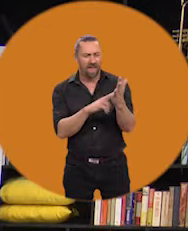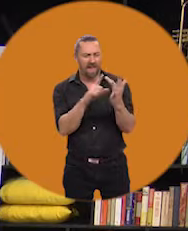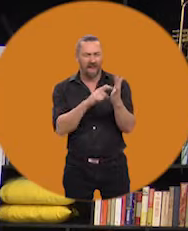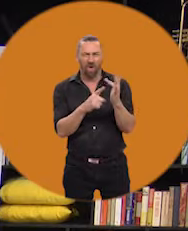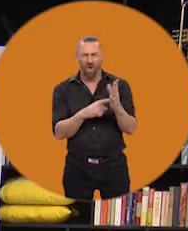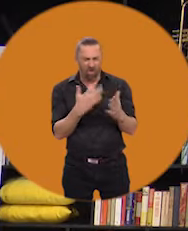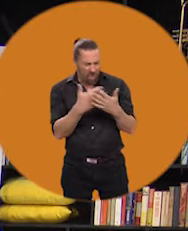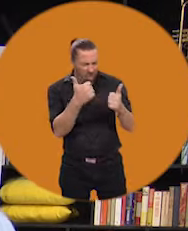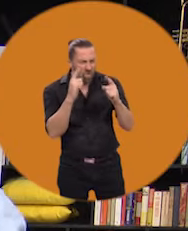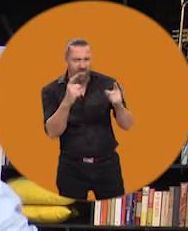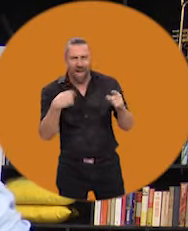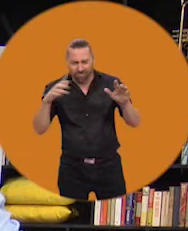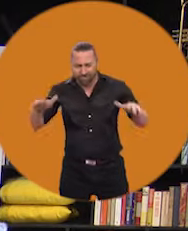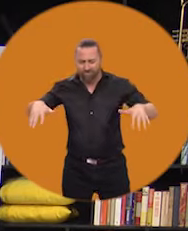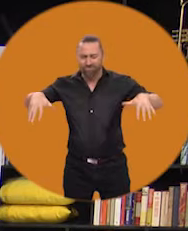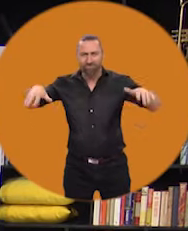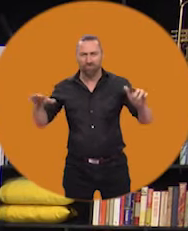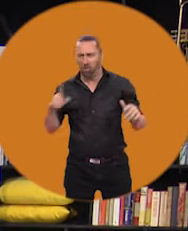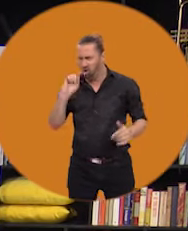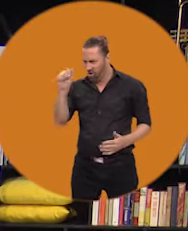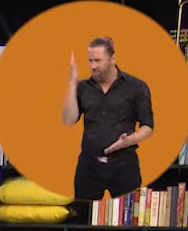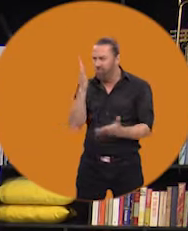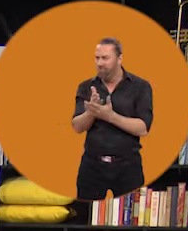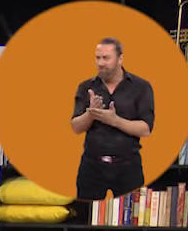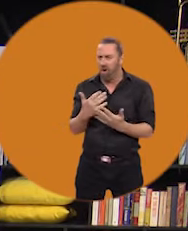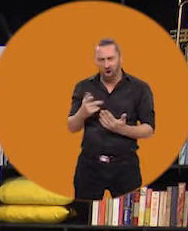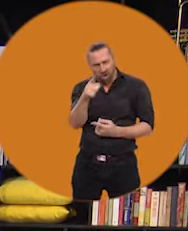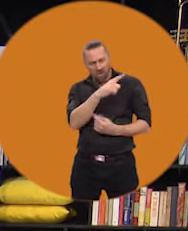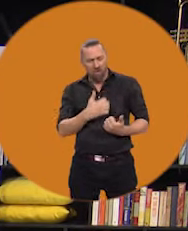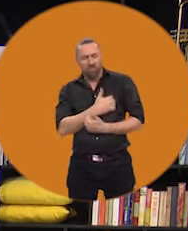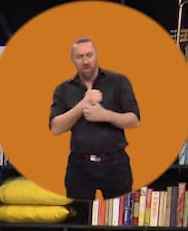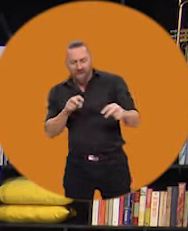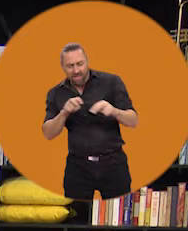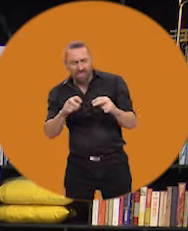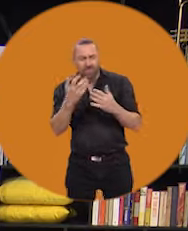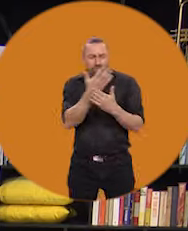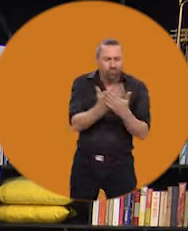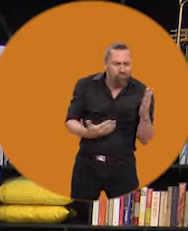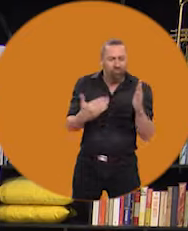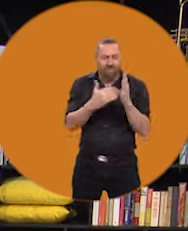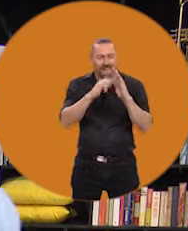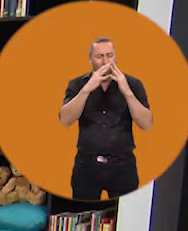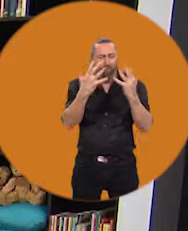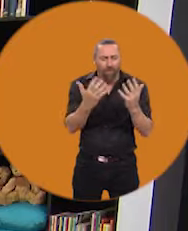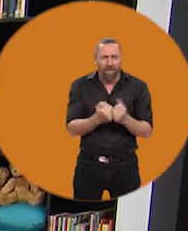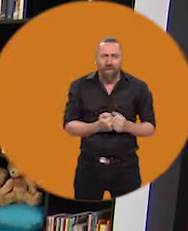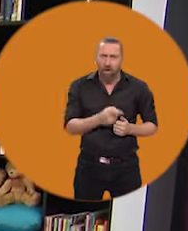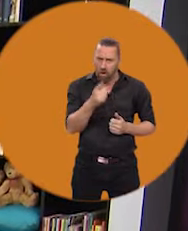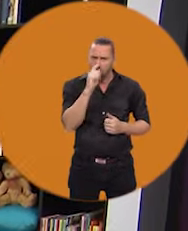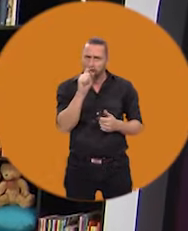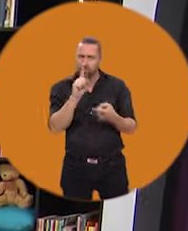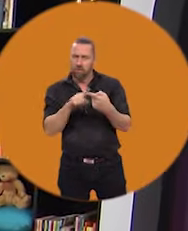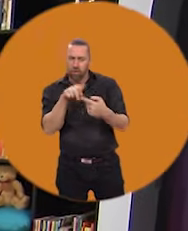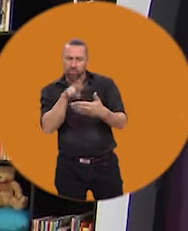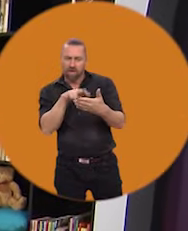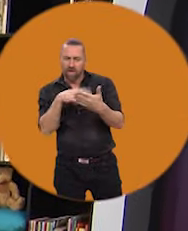Thanks, Nicola. Wasn't that great fun moving like birds? It was, and we hope you've enjoyed all the activities and stories we've shared together today. To continue reading more